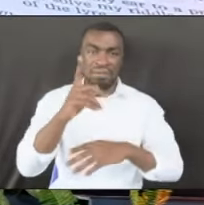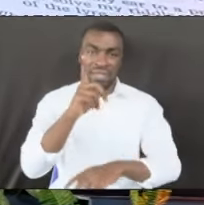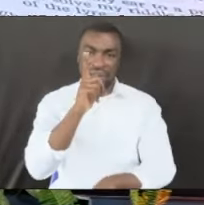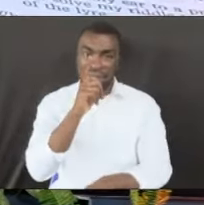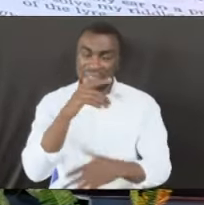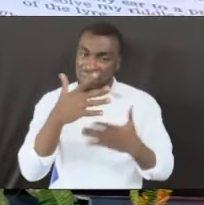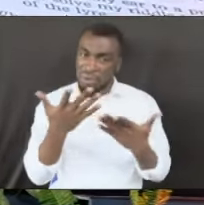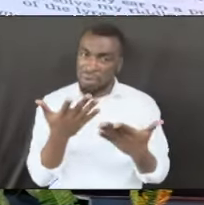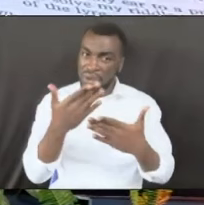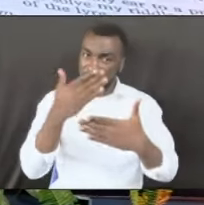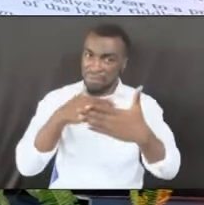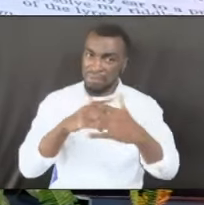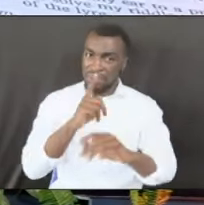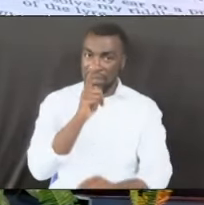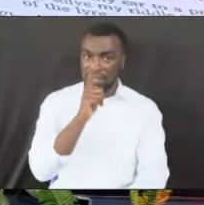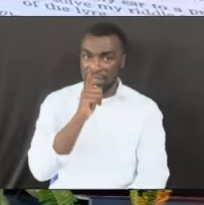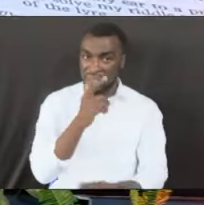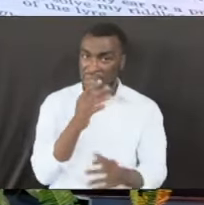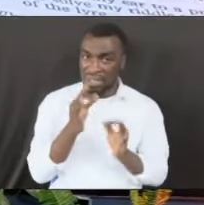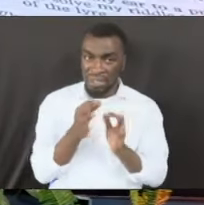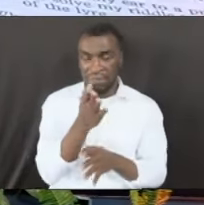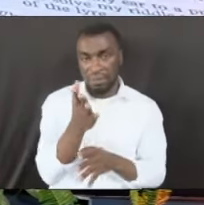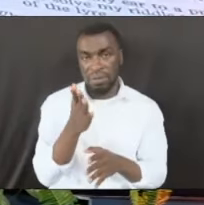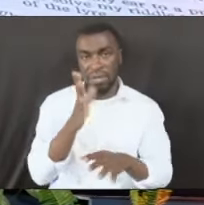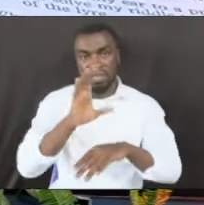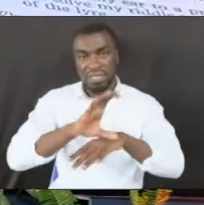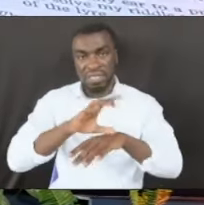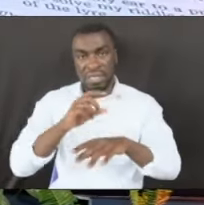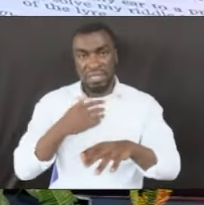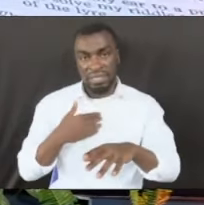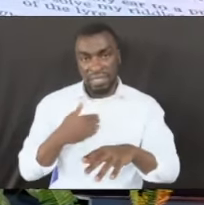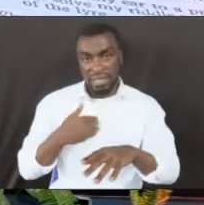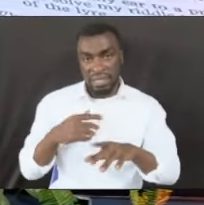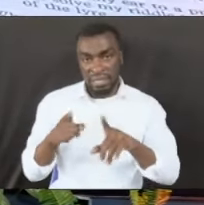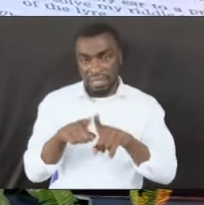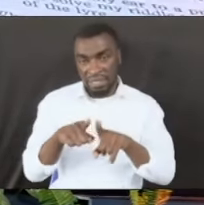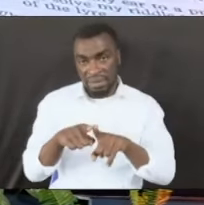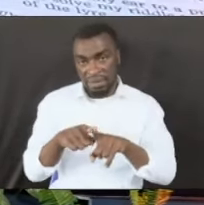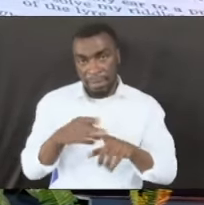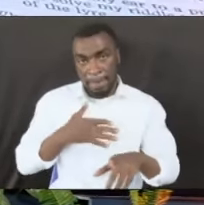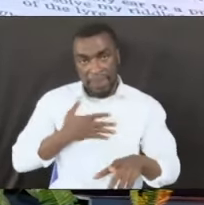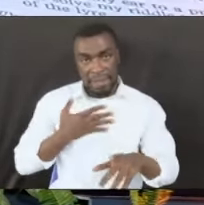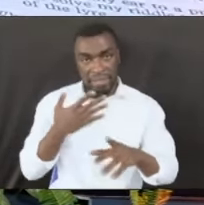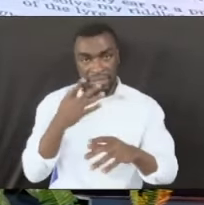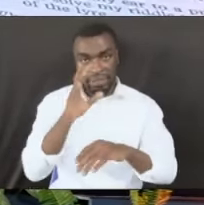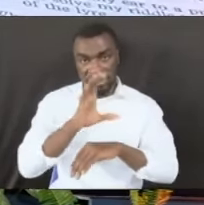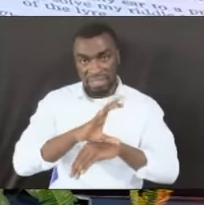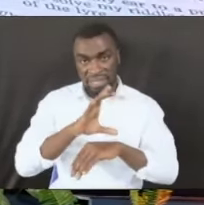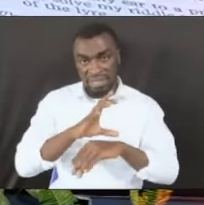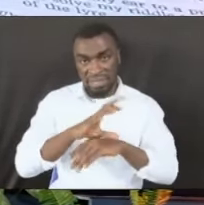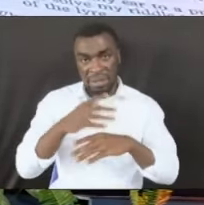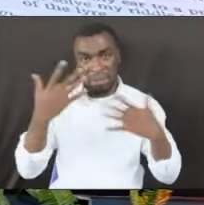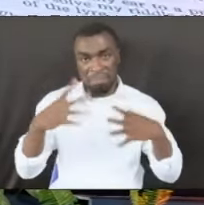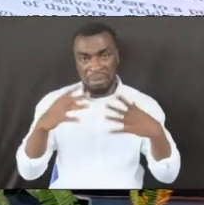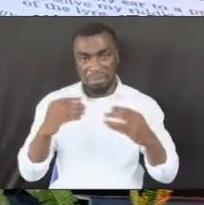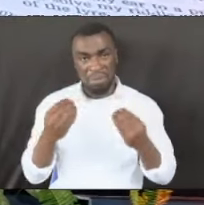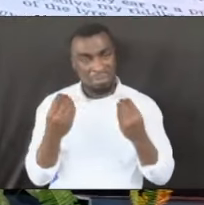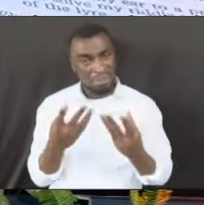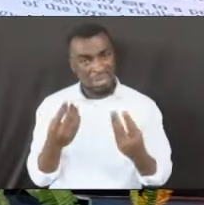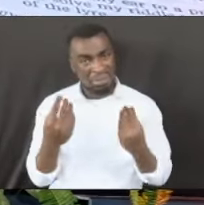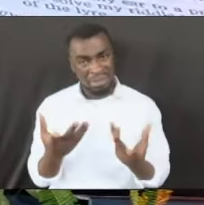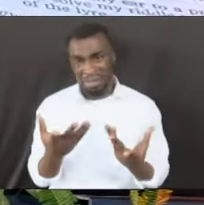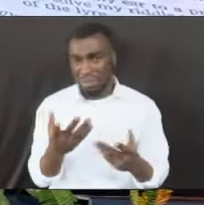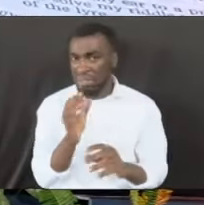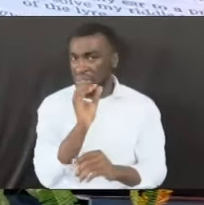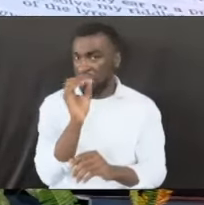If your church is like my church, traditionally there will be less. But you know, Gideon was told to reduce the numbers. So the